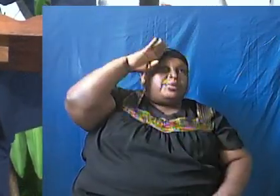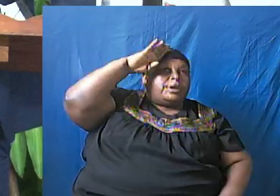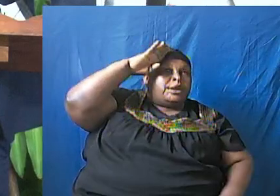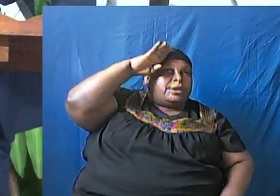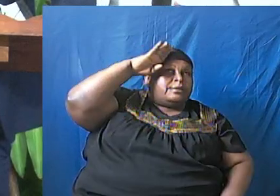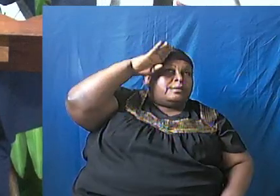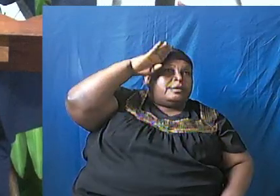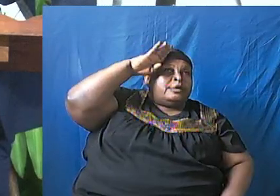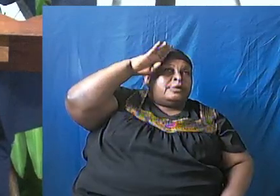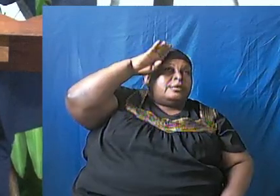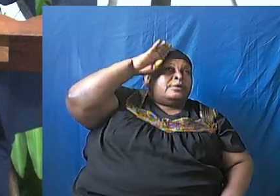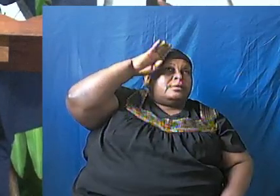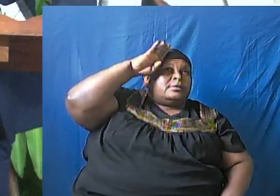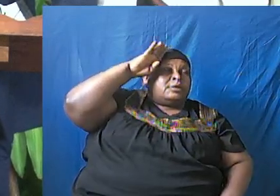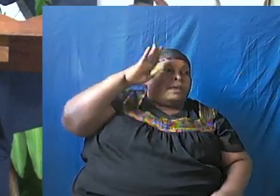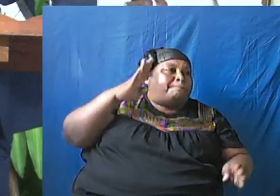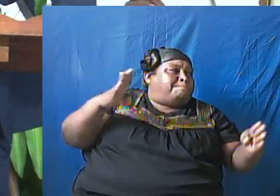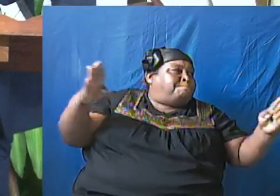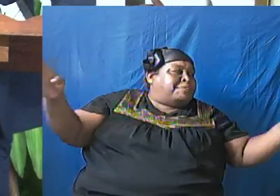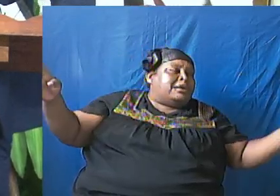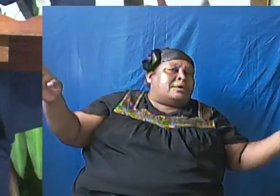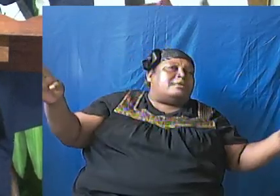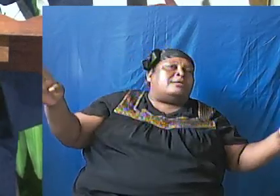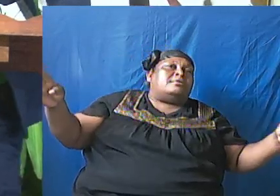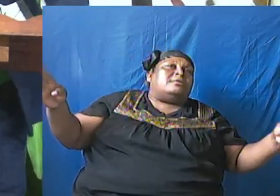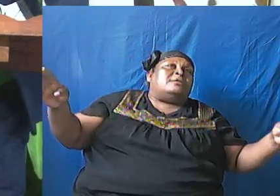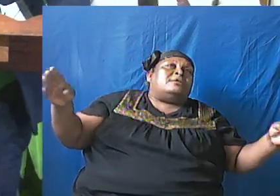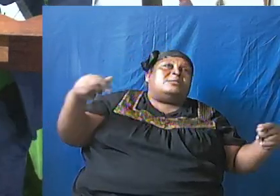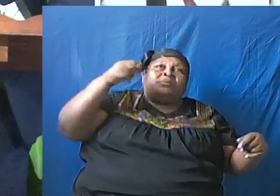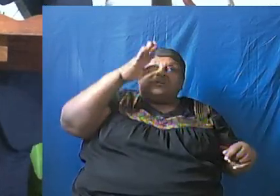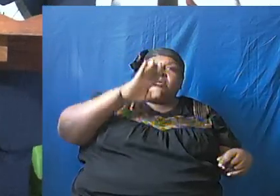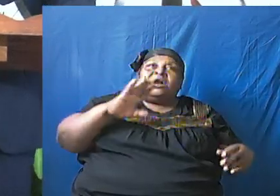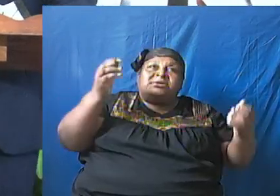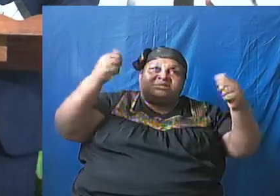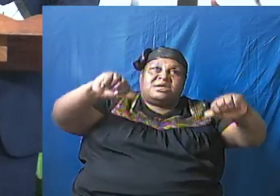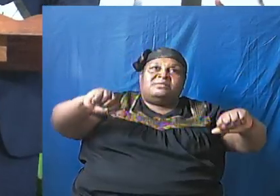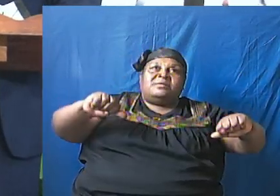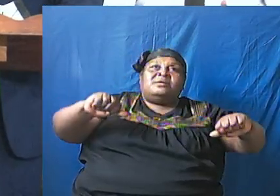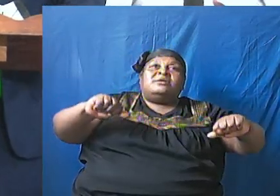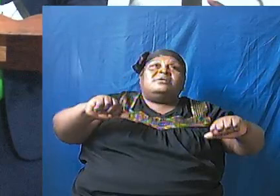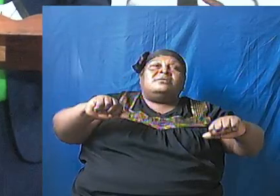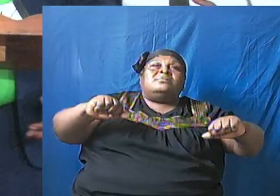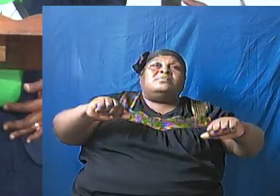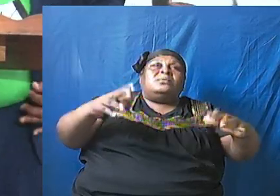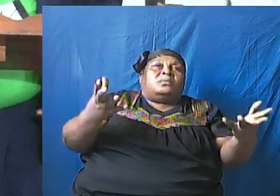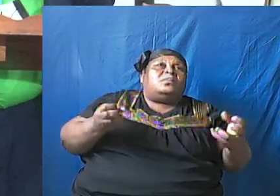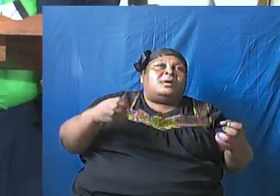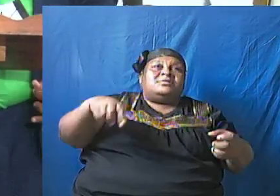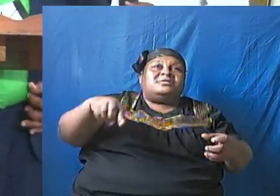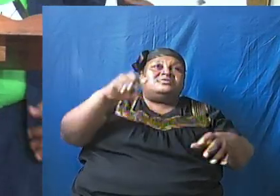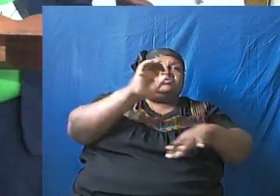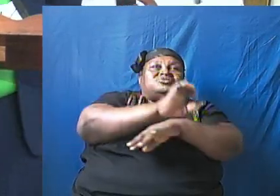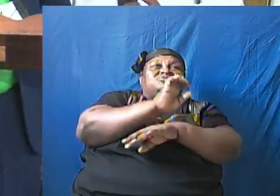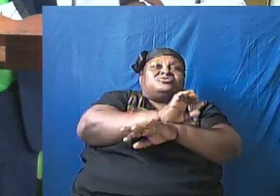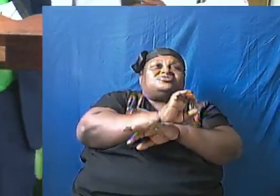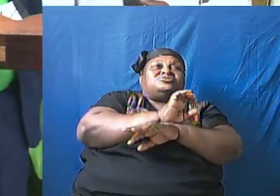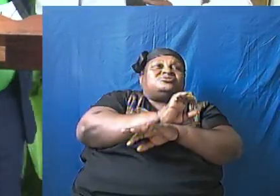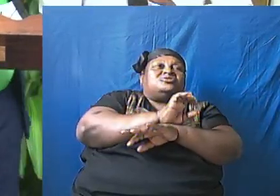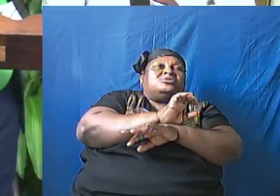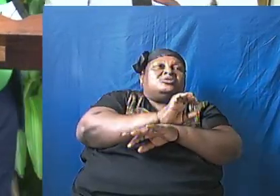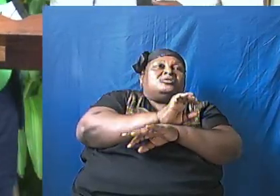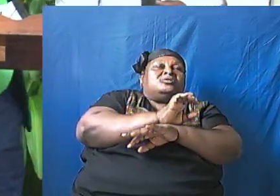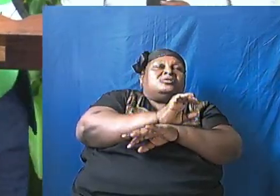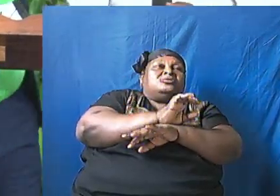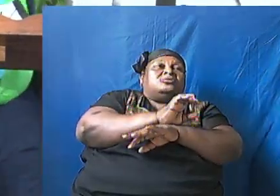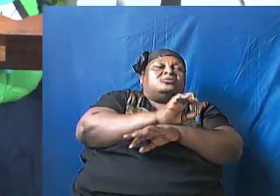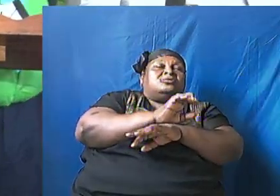know that that's going to be a big one in terms of what God is able. Praise so God. I want this church, amen, as a body, to be